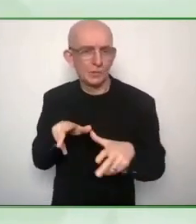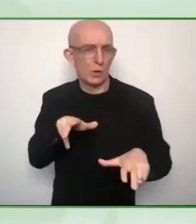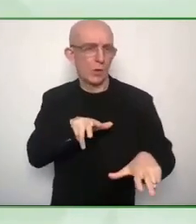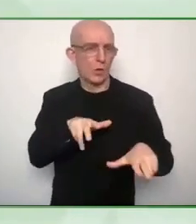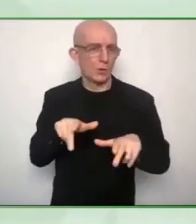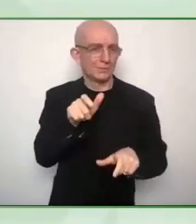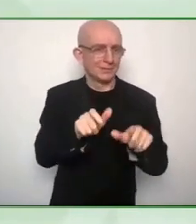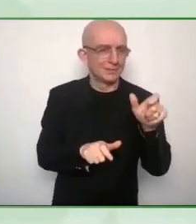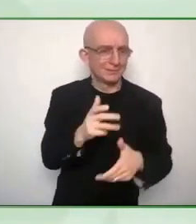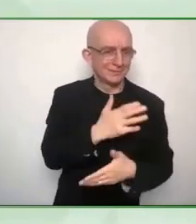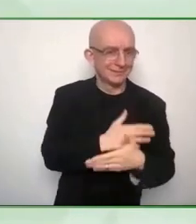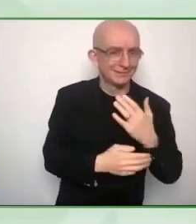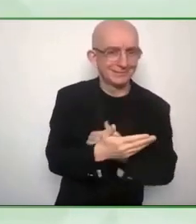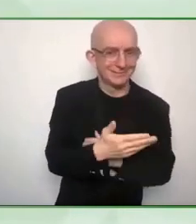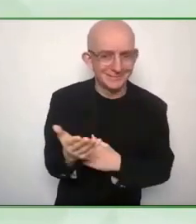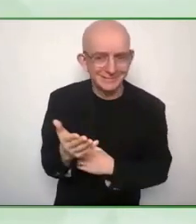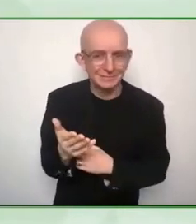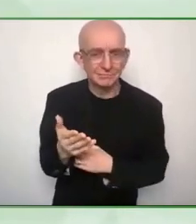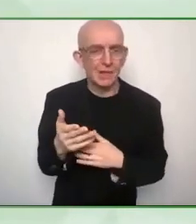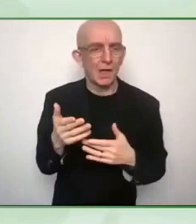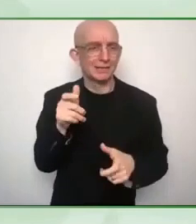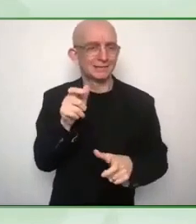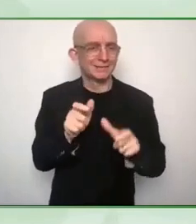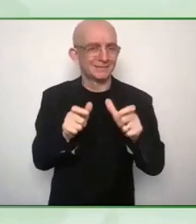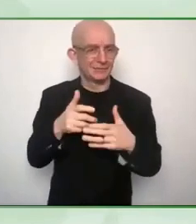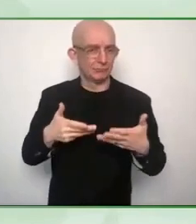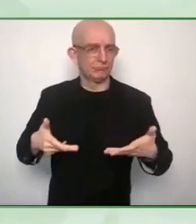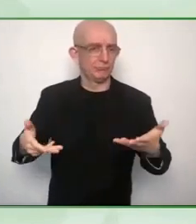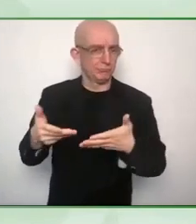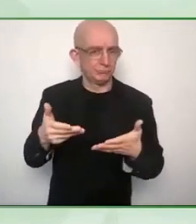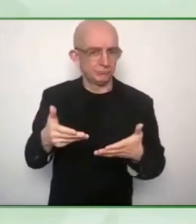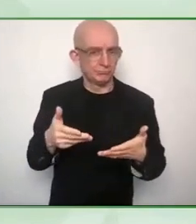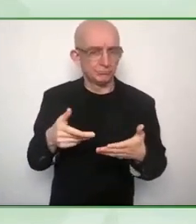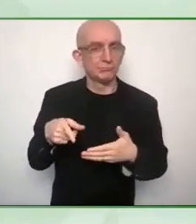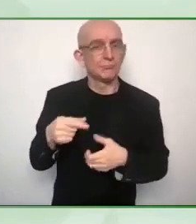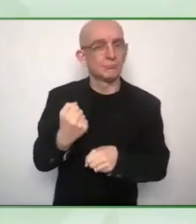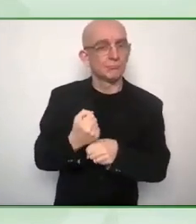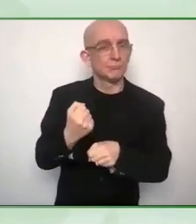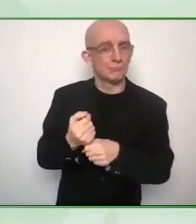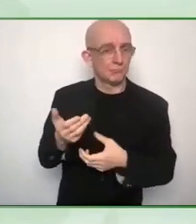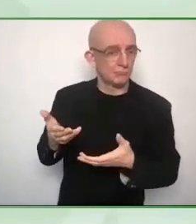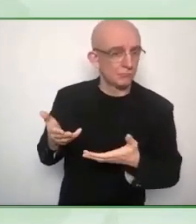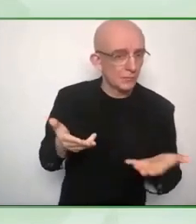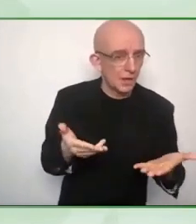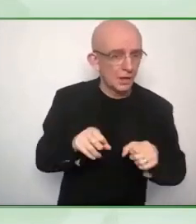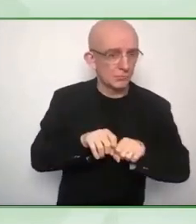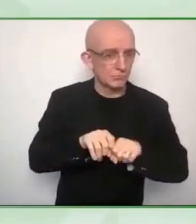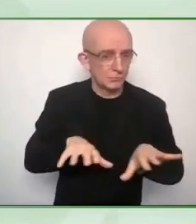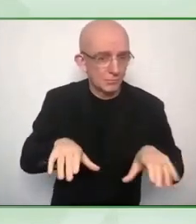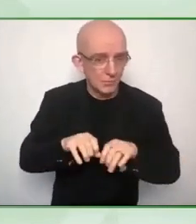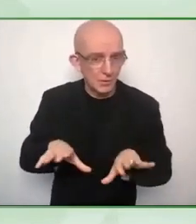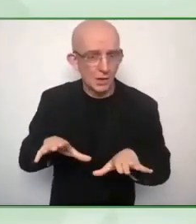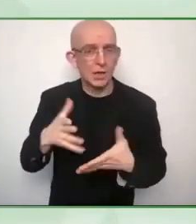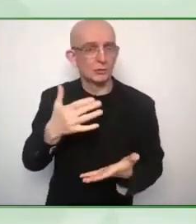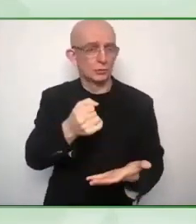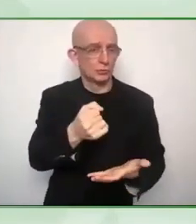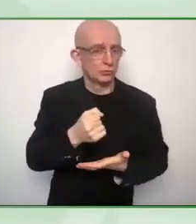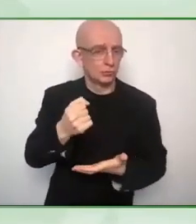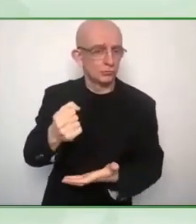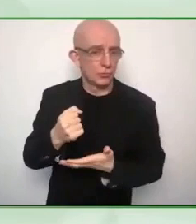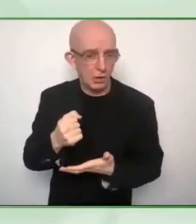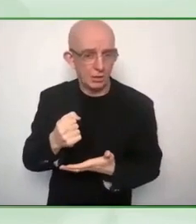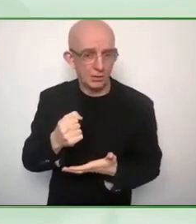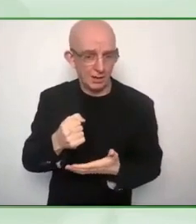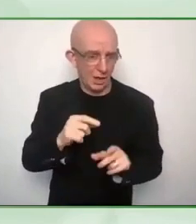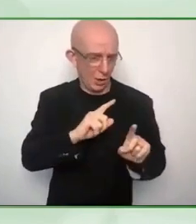systematizing or processing of those commitments that, I mean, you can go in the Global Disability Summit webpage